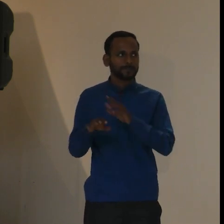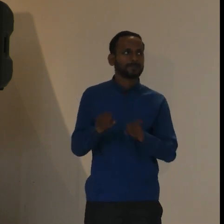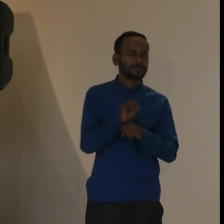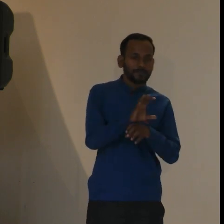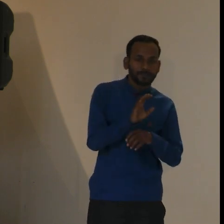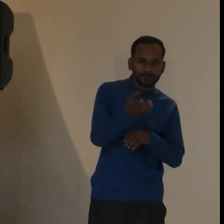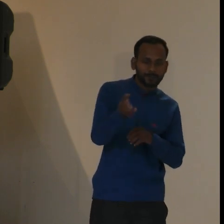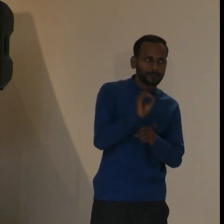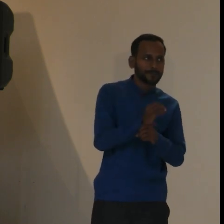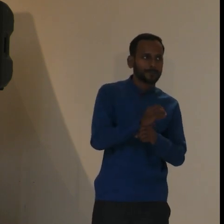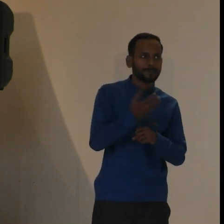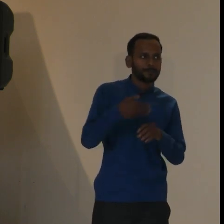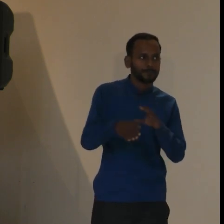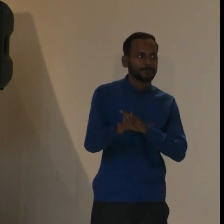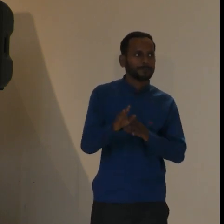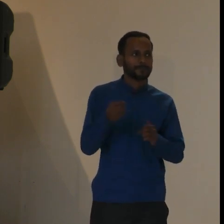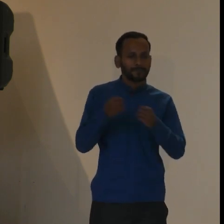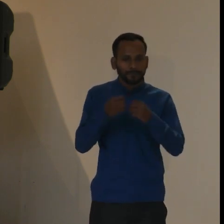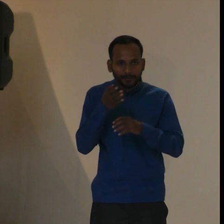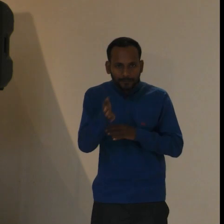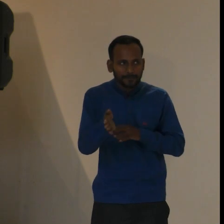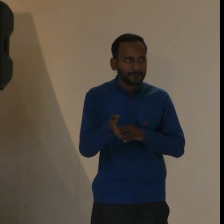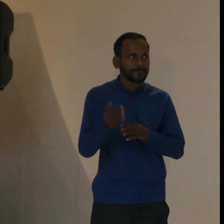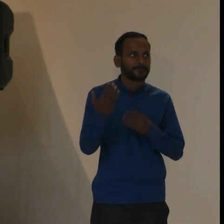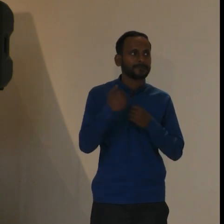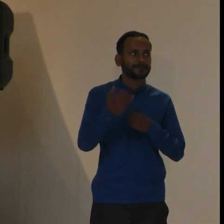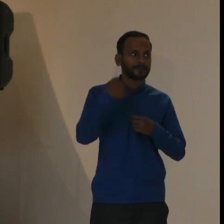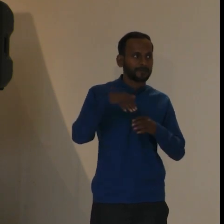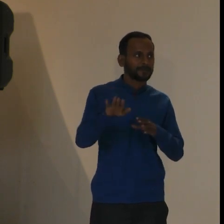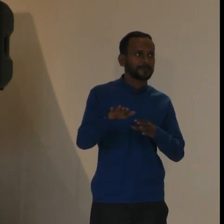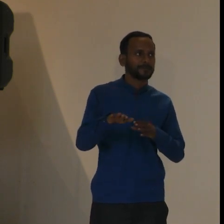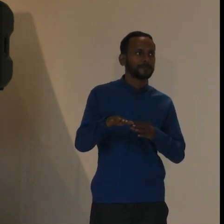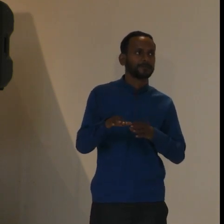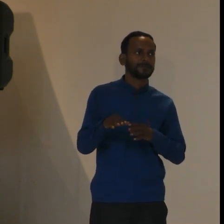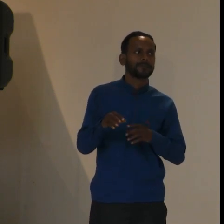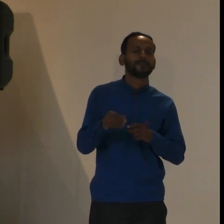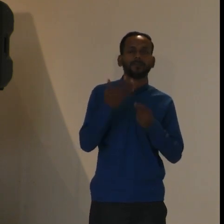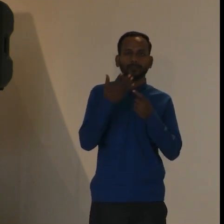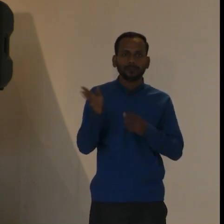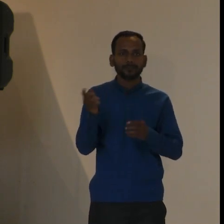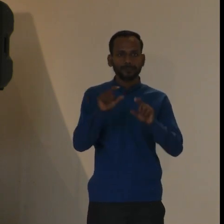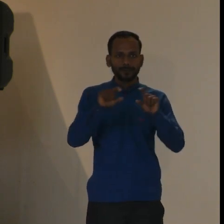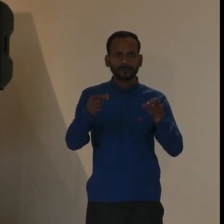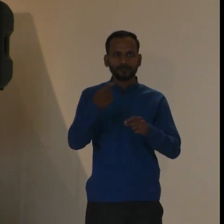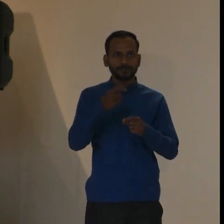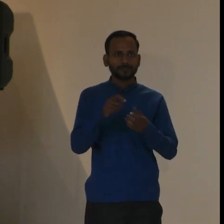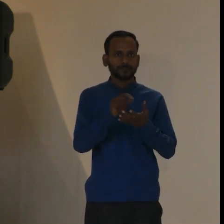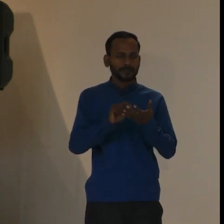normally uses pedal organs, right? And the hymn itself, which is the primary soundscape in our